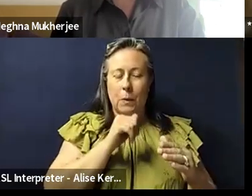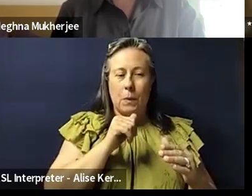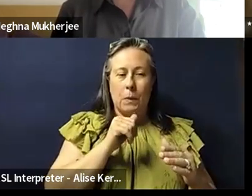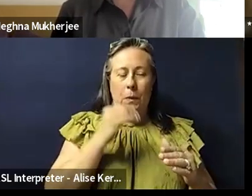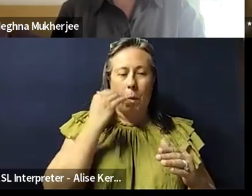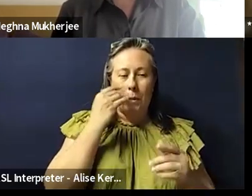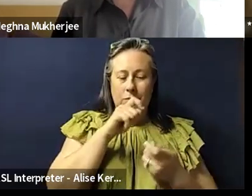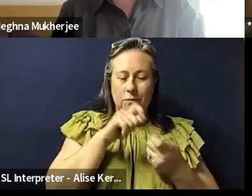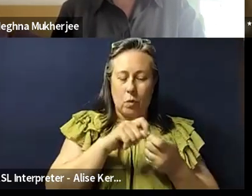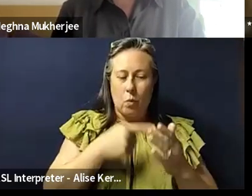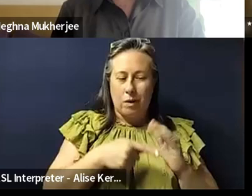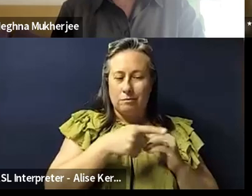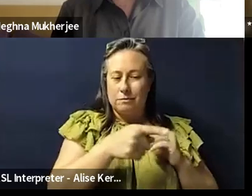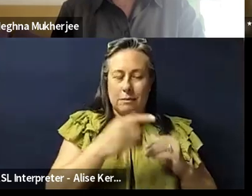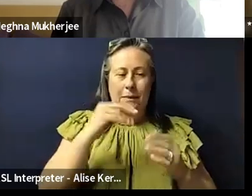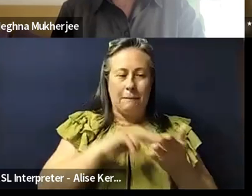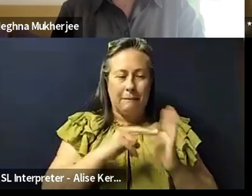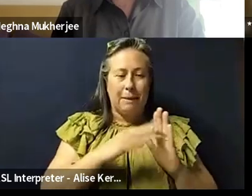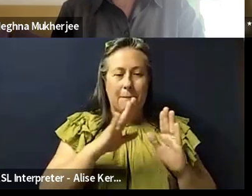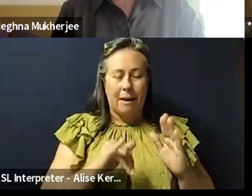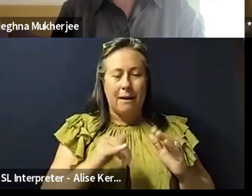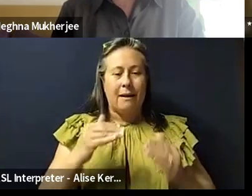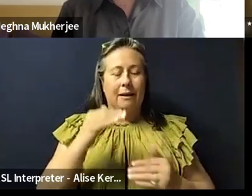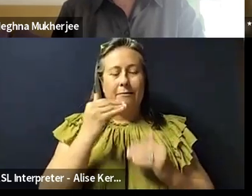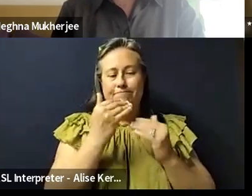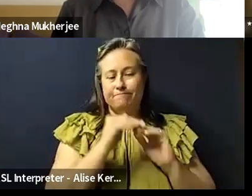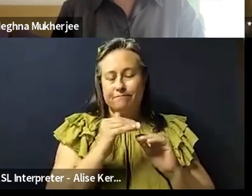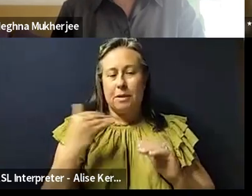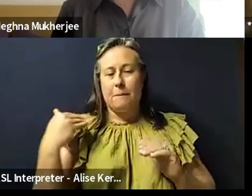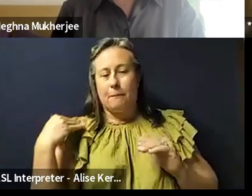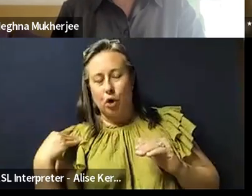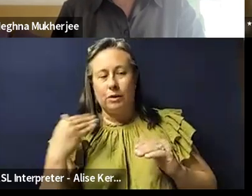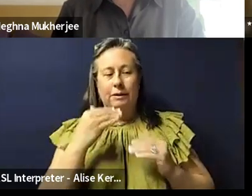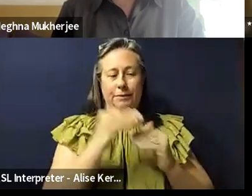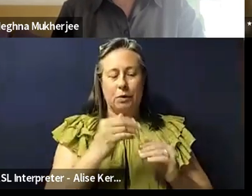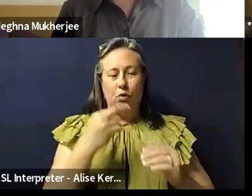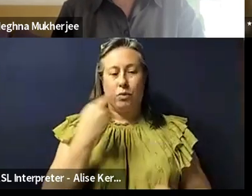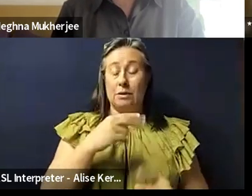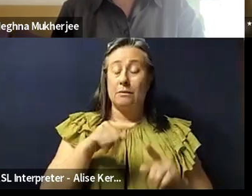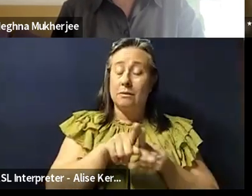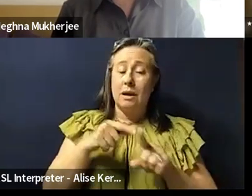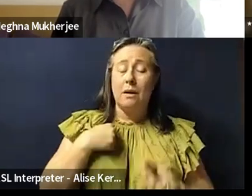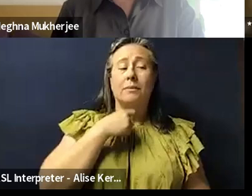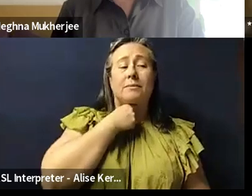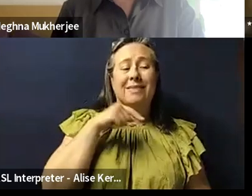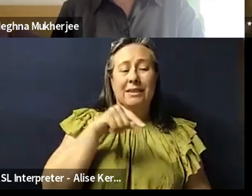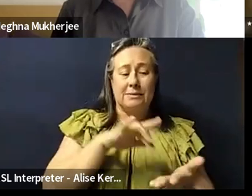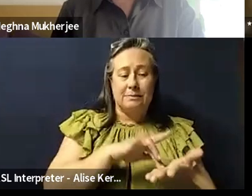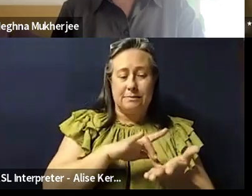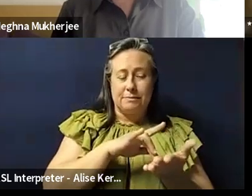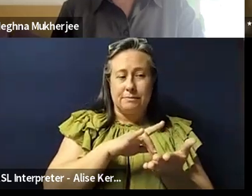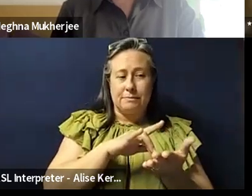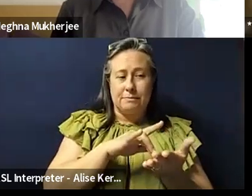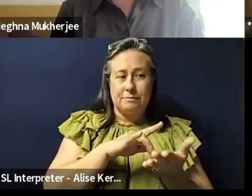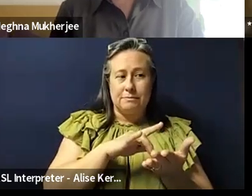what they mean by lack of burden or lack of risk. And also, I wonder if this medication is in